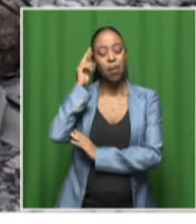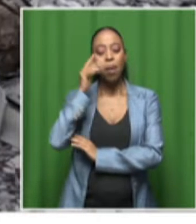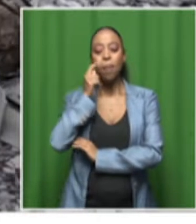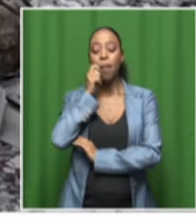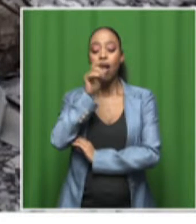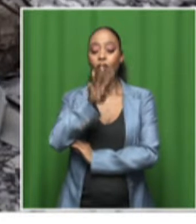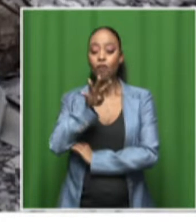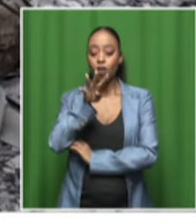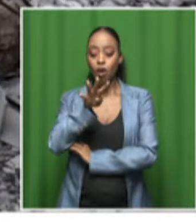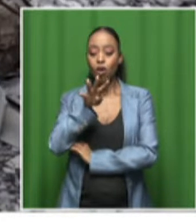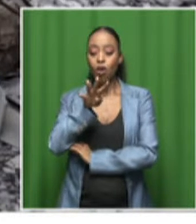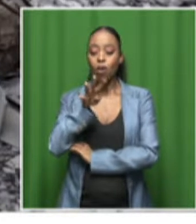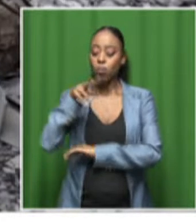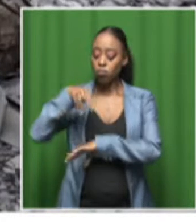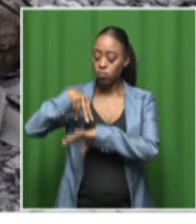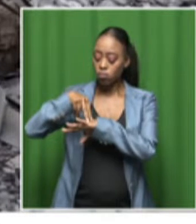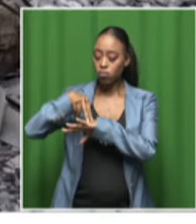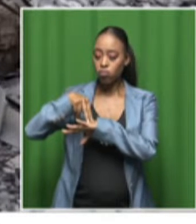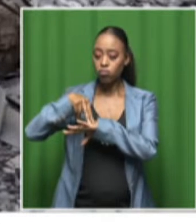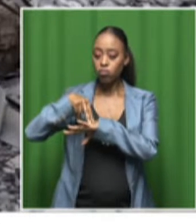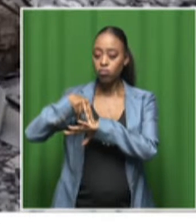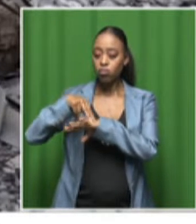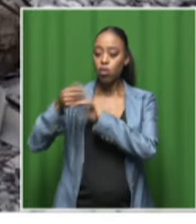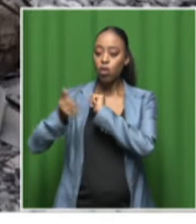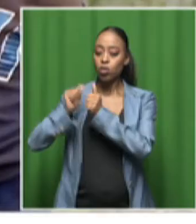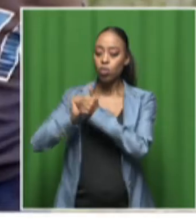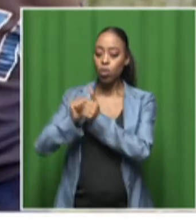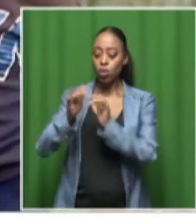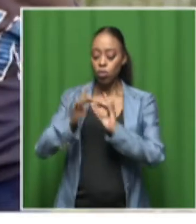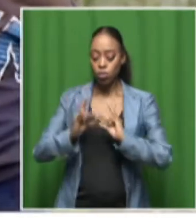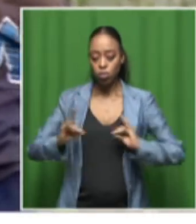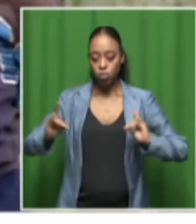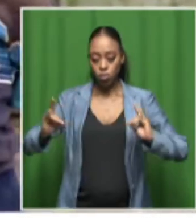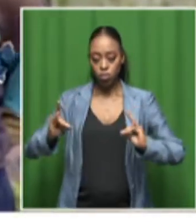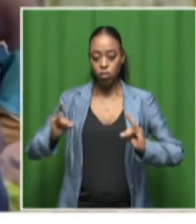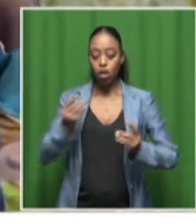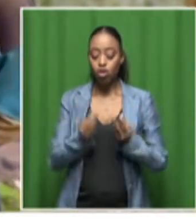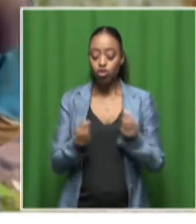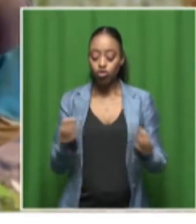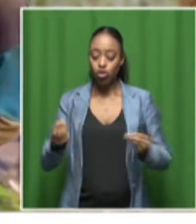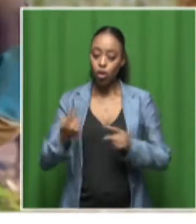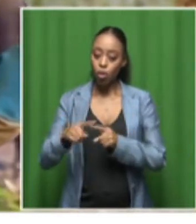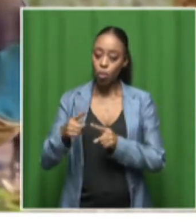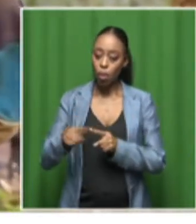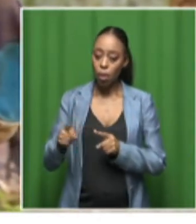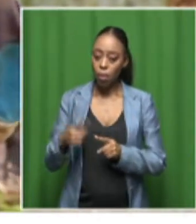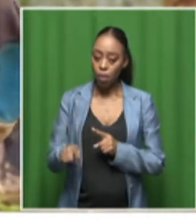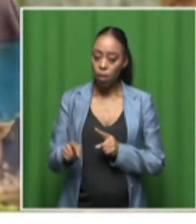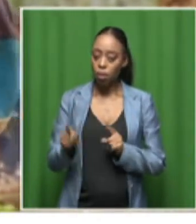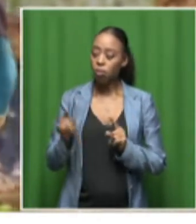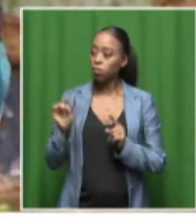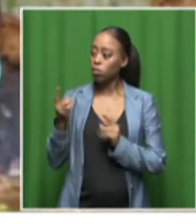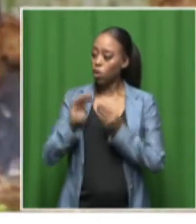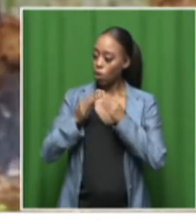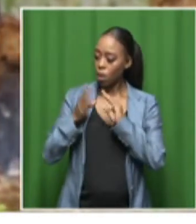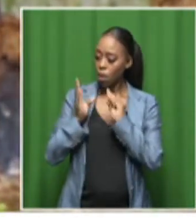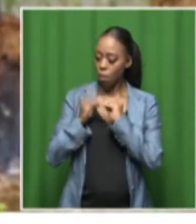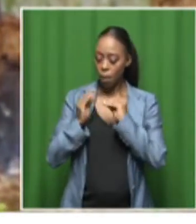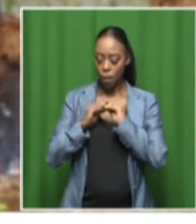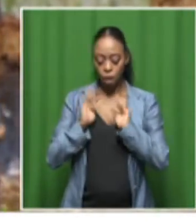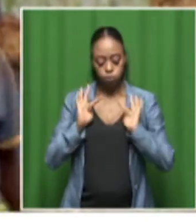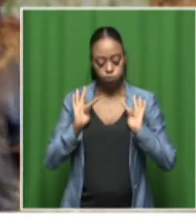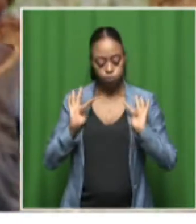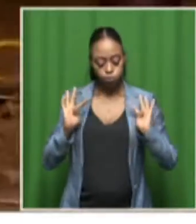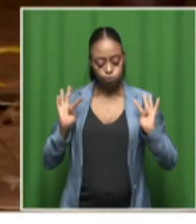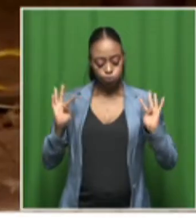taken and made to stand in the sports field where the children were playing, and the village had to stand around. The